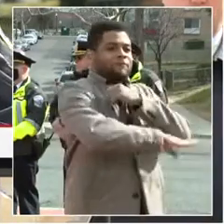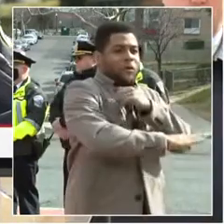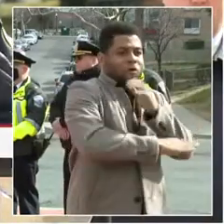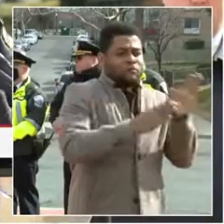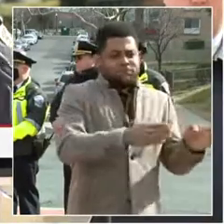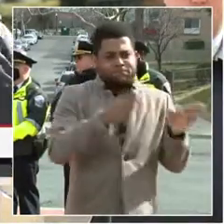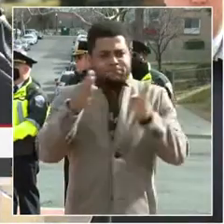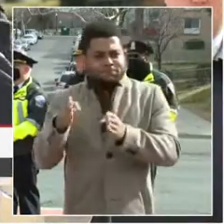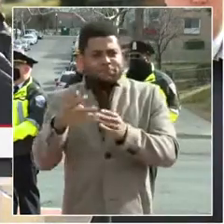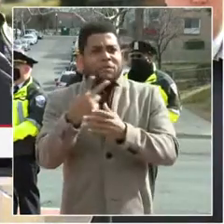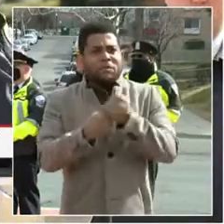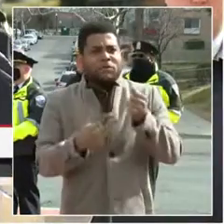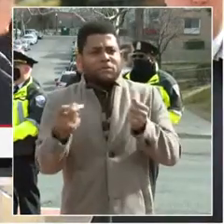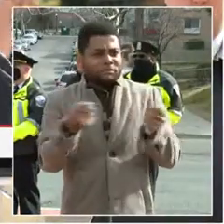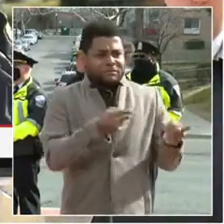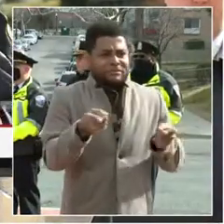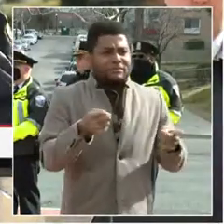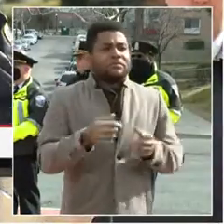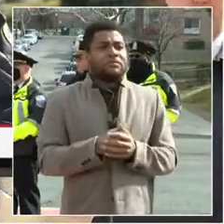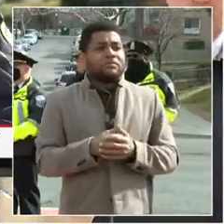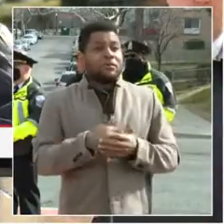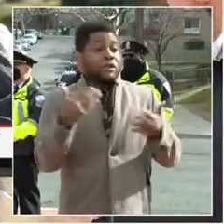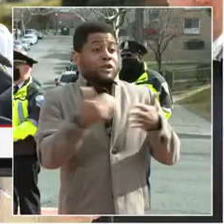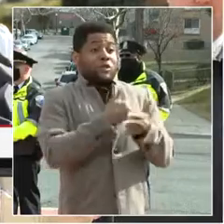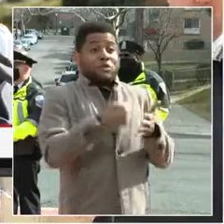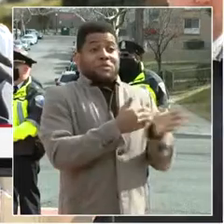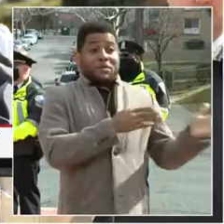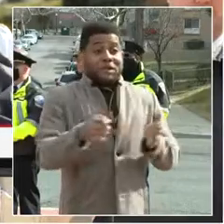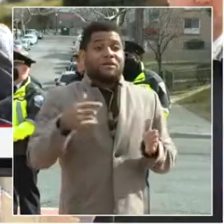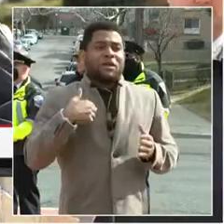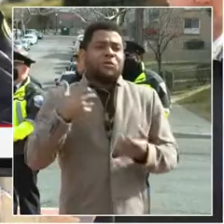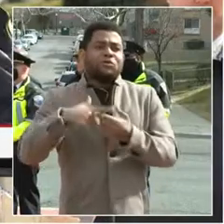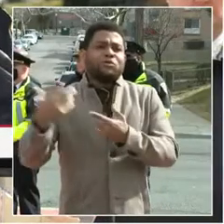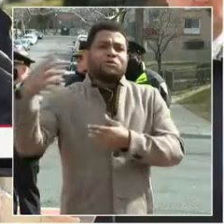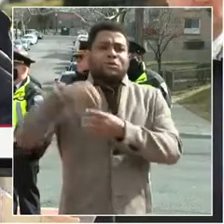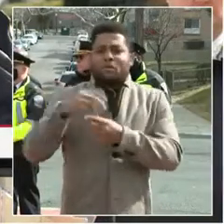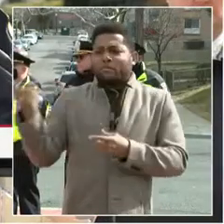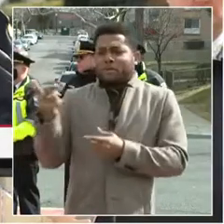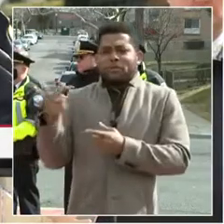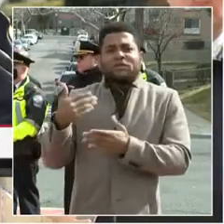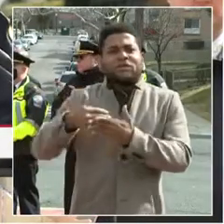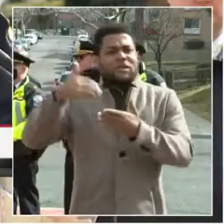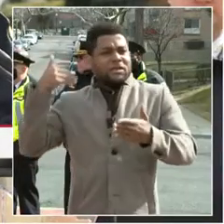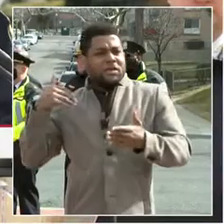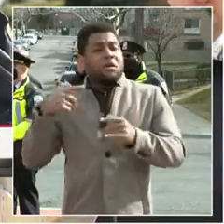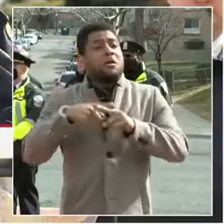include elements of both of those, SCI and FCI, but enhanced by greater